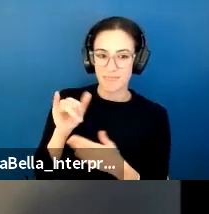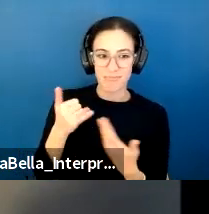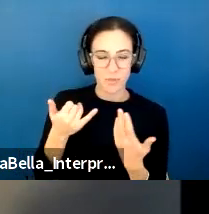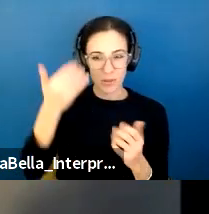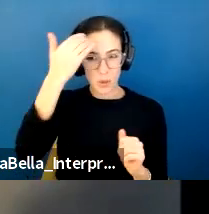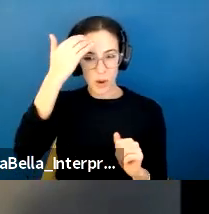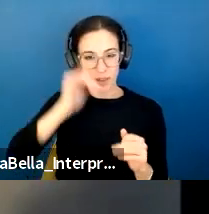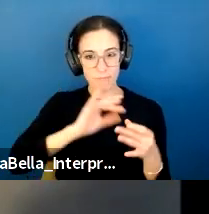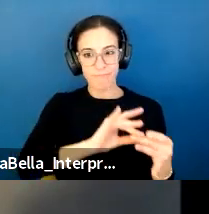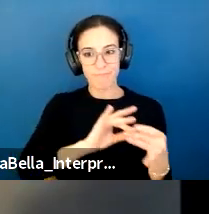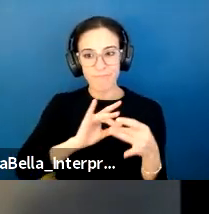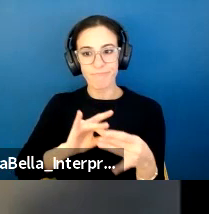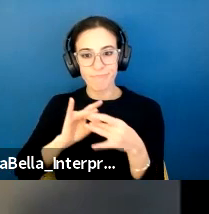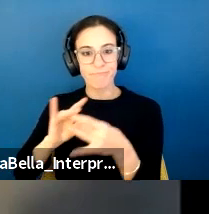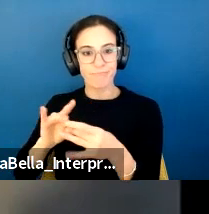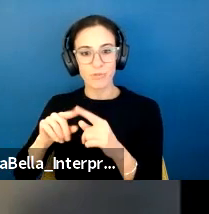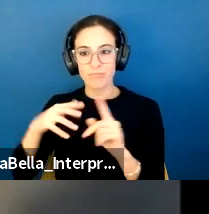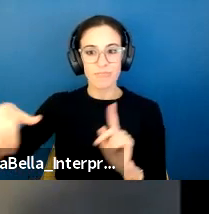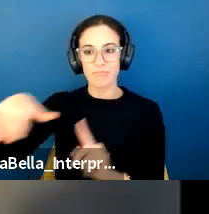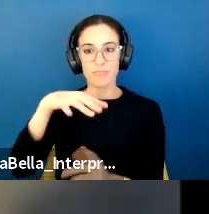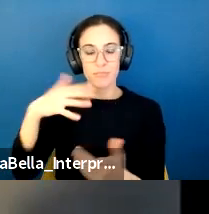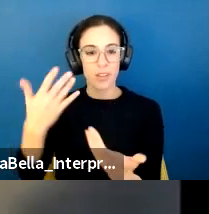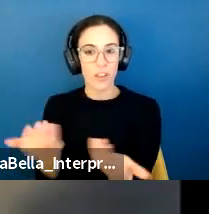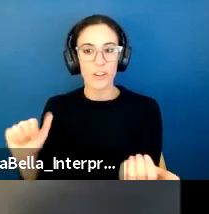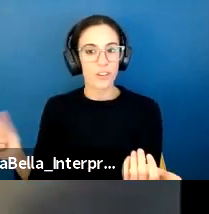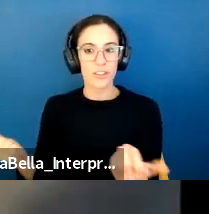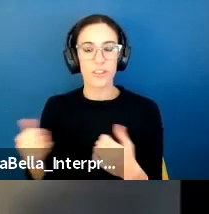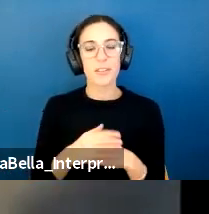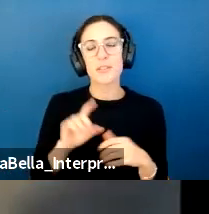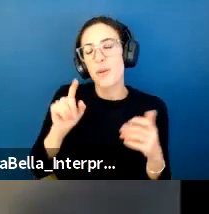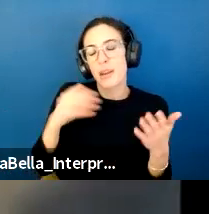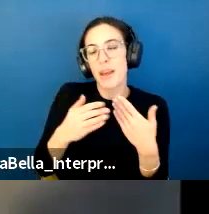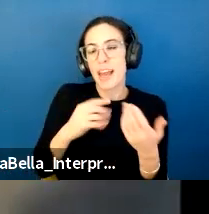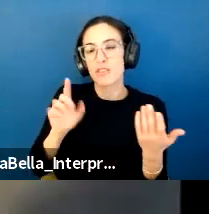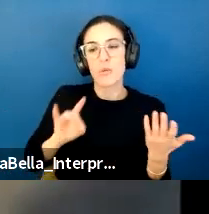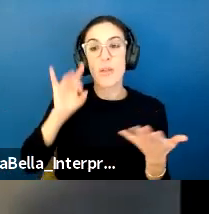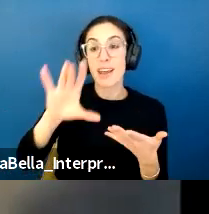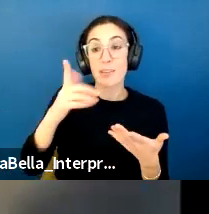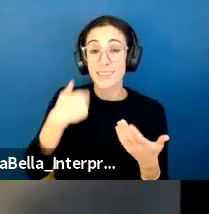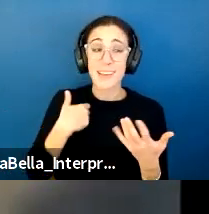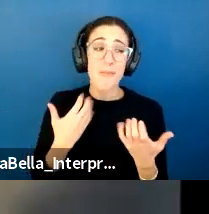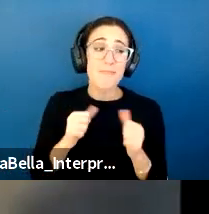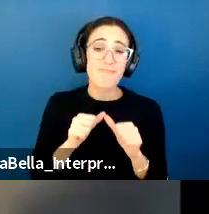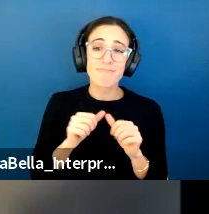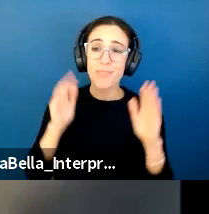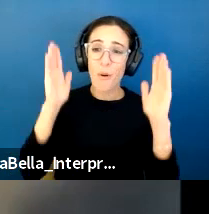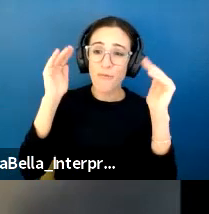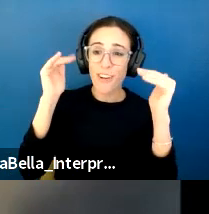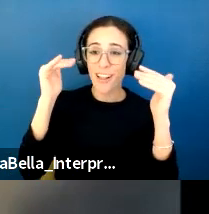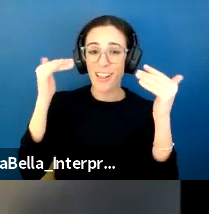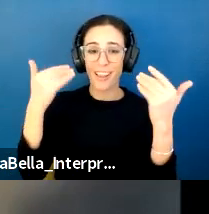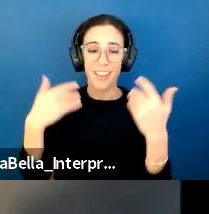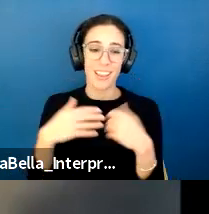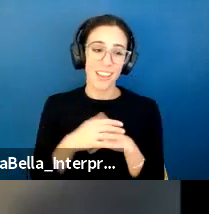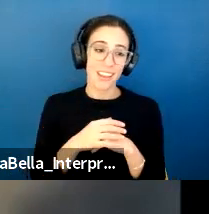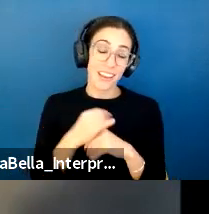And at any rate, I just throw that out there because I want to remain hopeful. And I think that